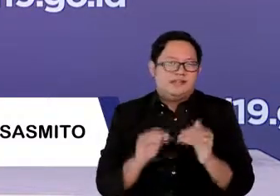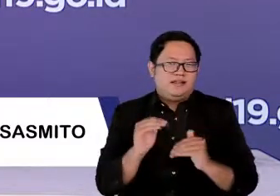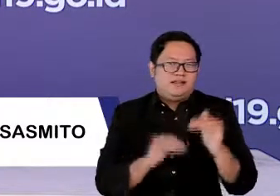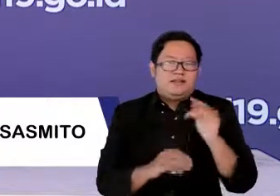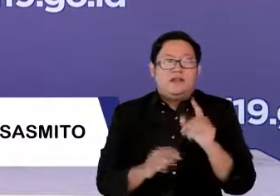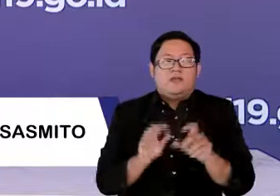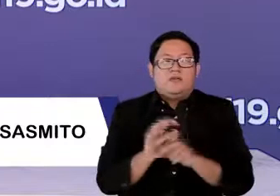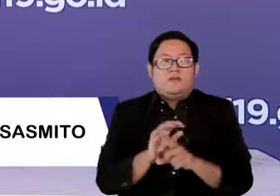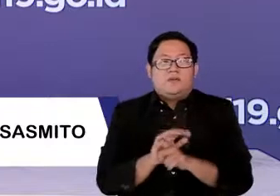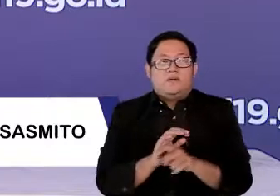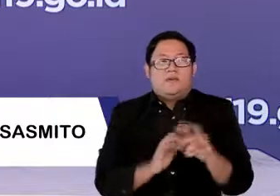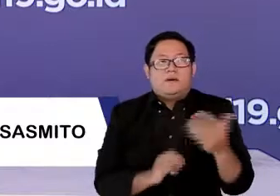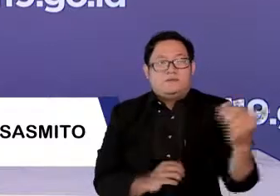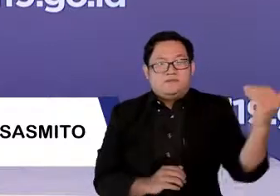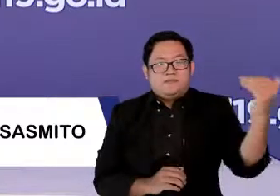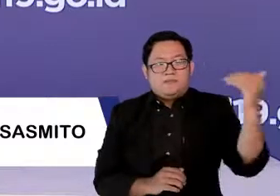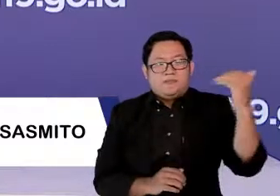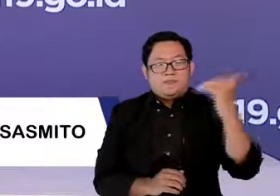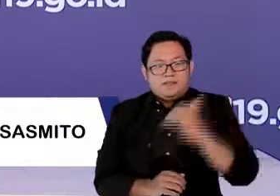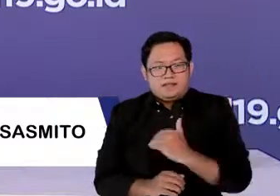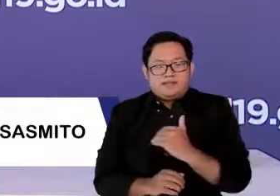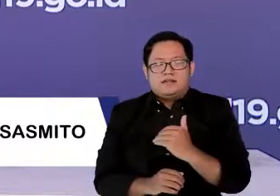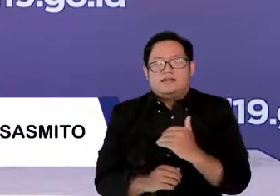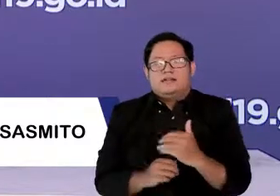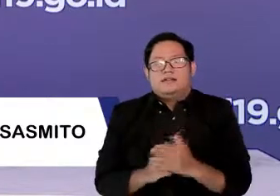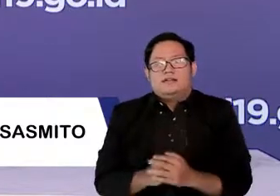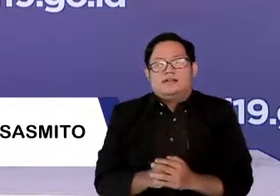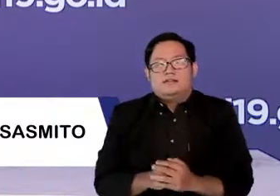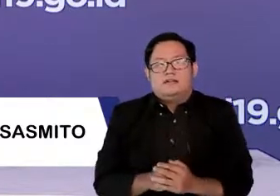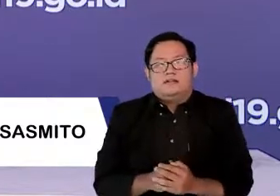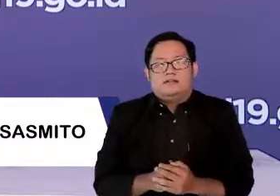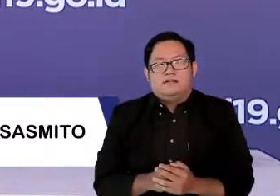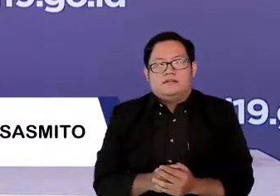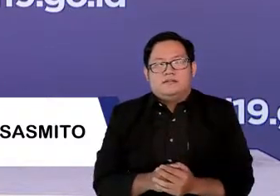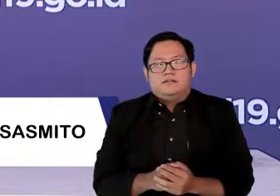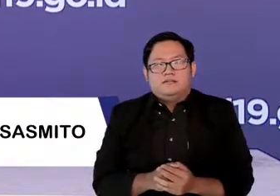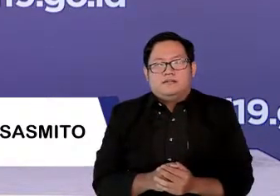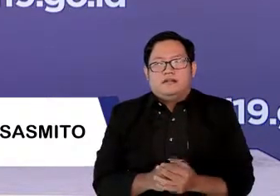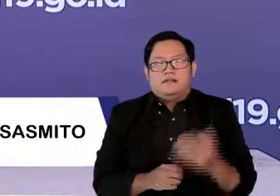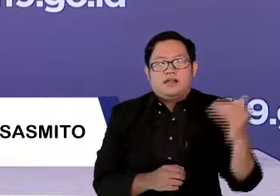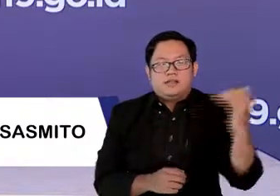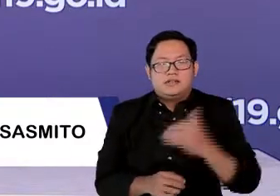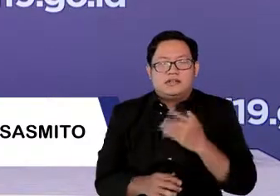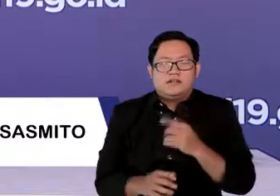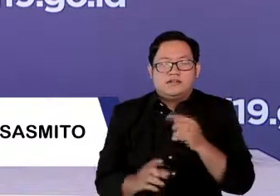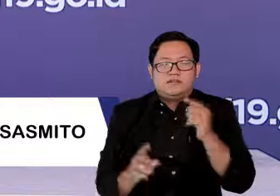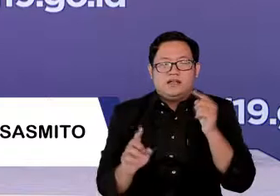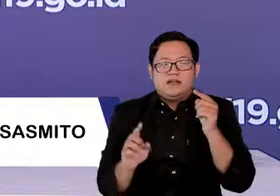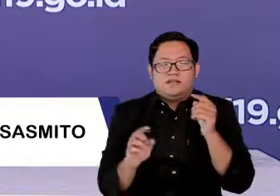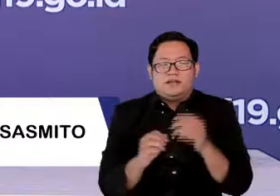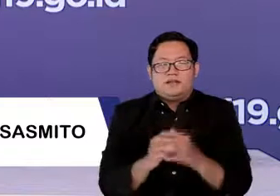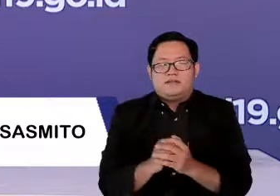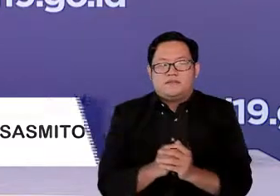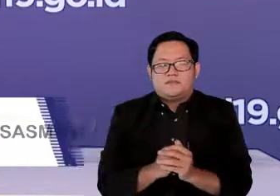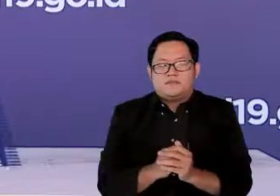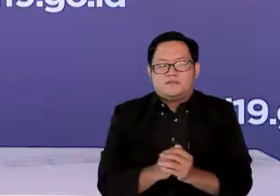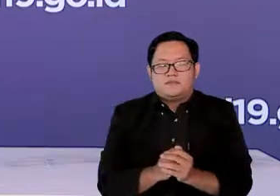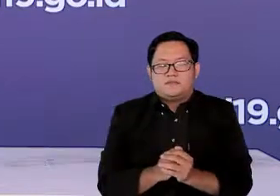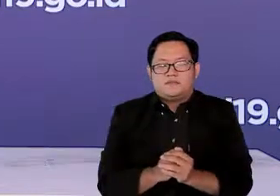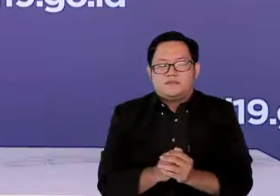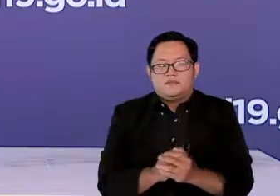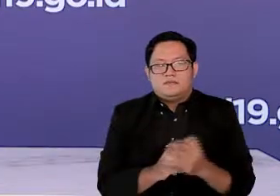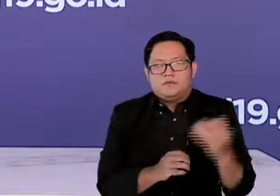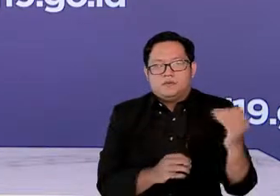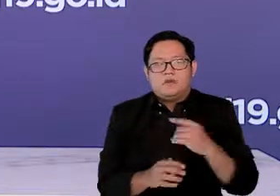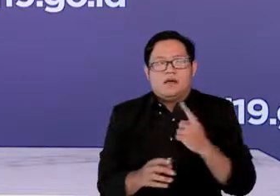enter under the Travel Corridor Arrangement or TCA scheme, with the principle of reciprocity, will be